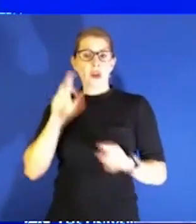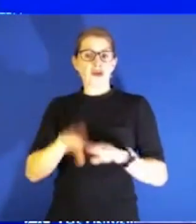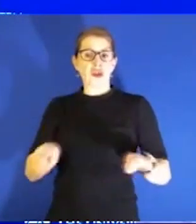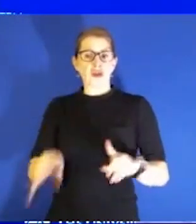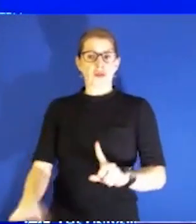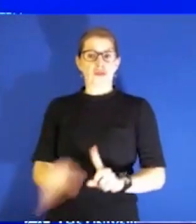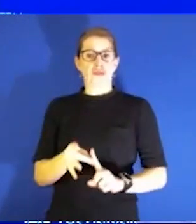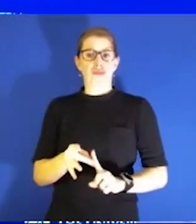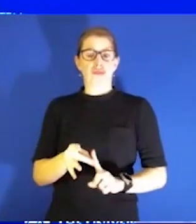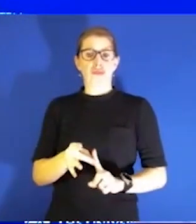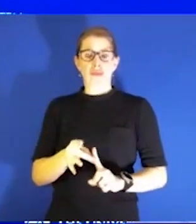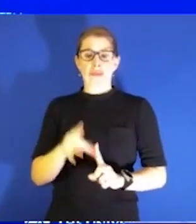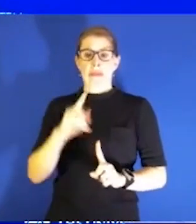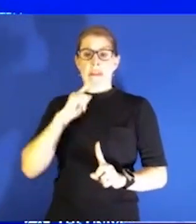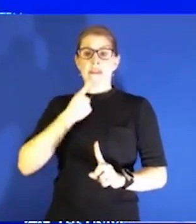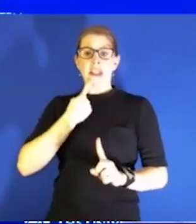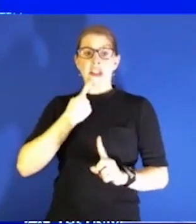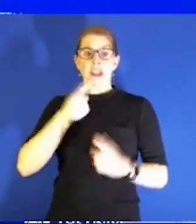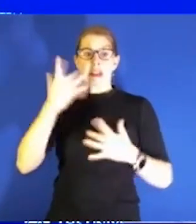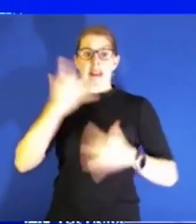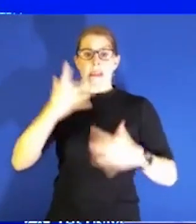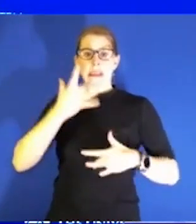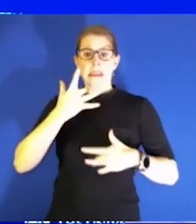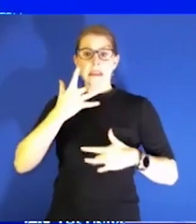those severe disease